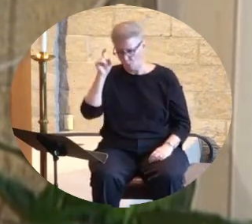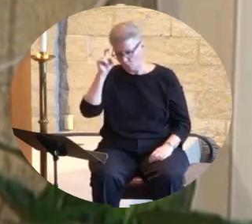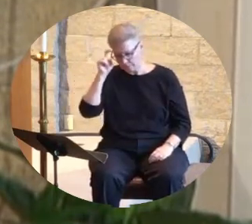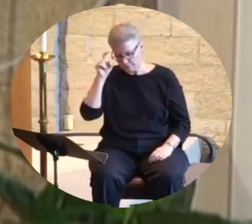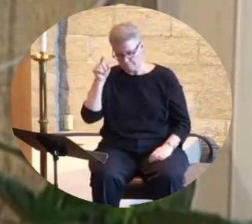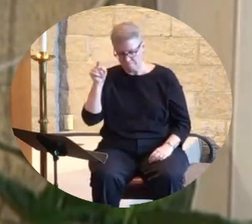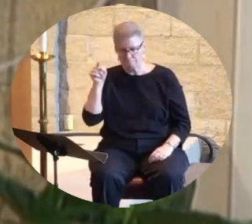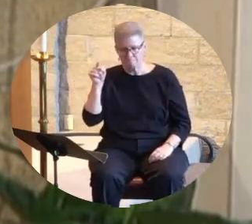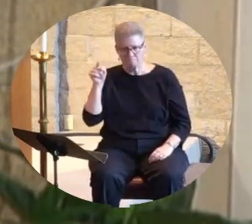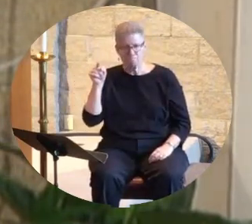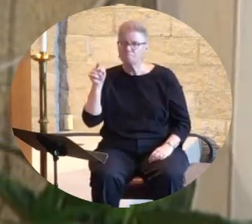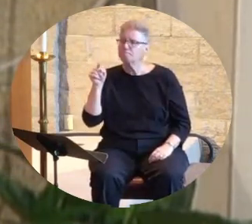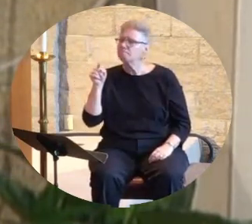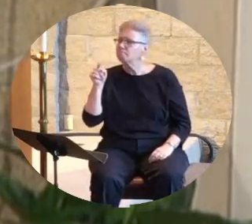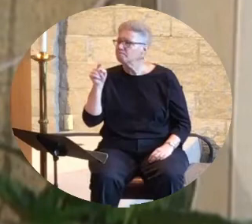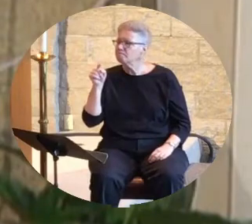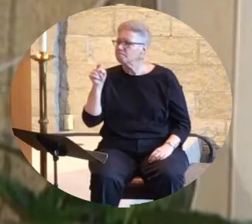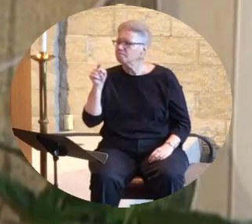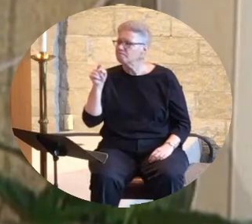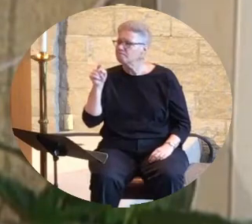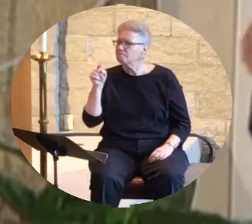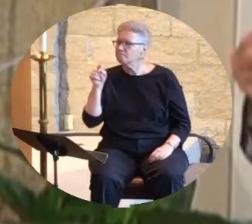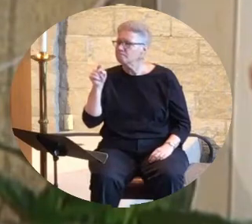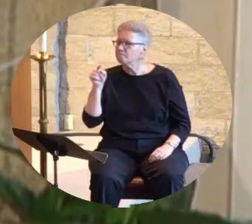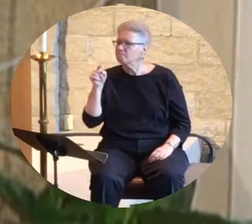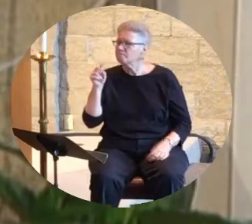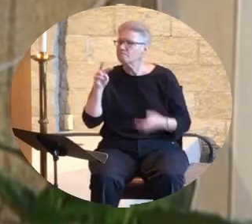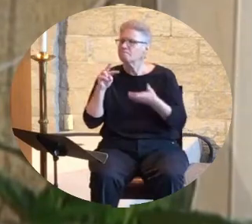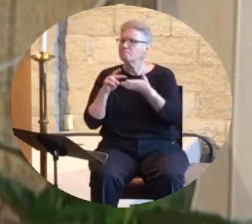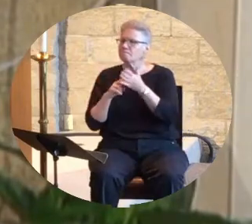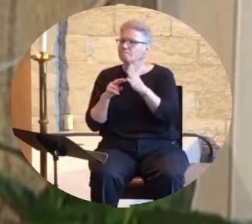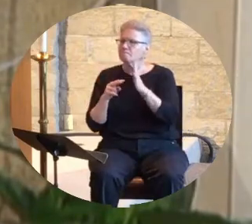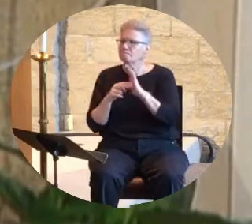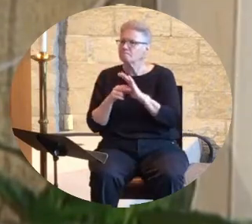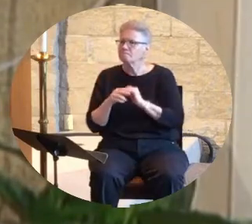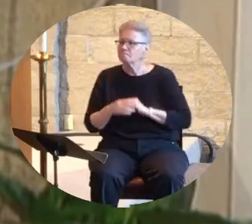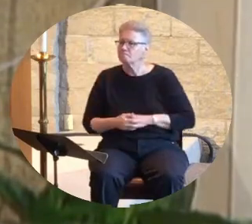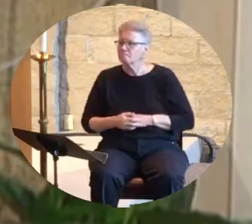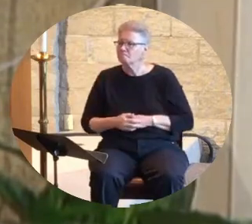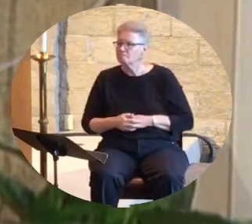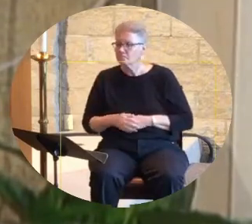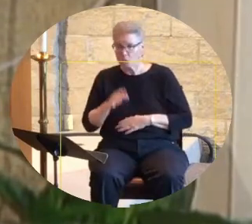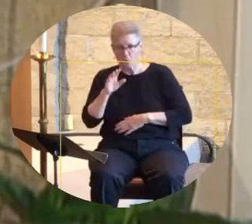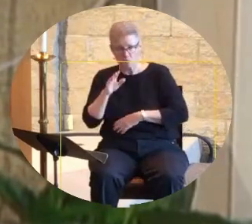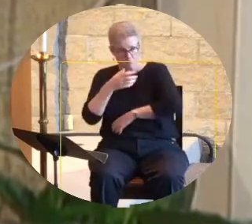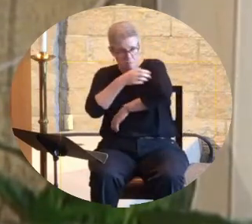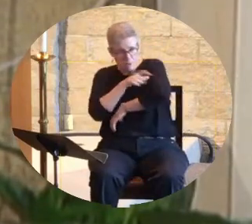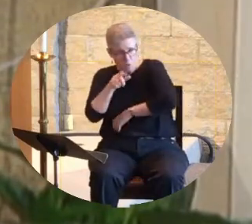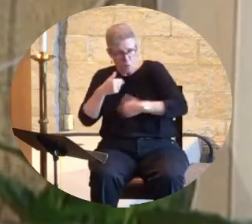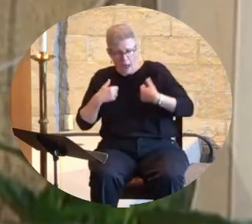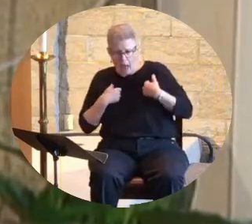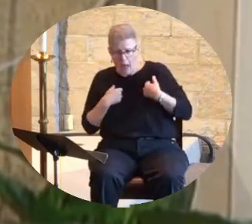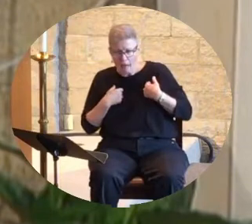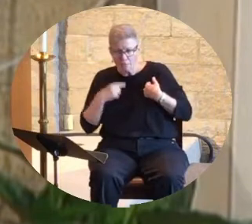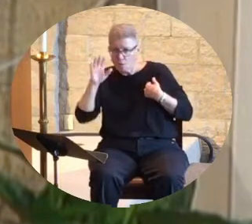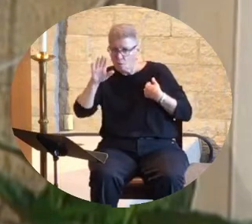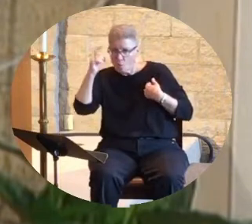wisdom is using the power that you have to evaluate, to